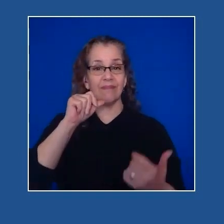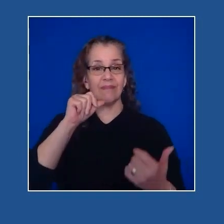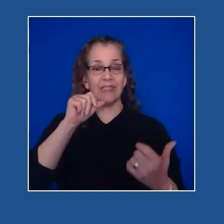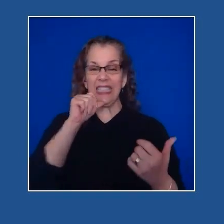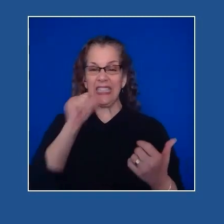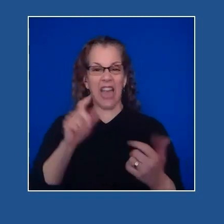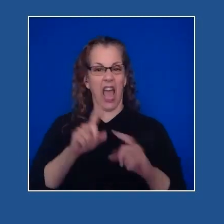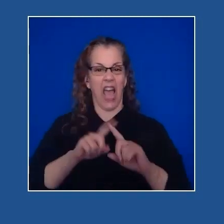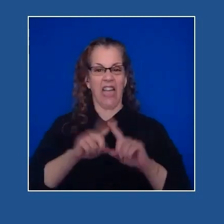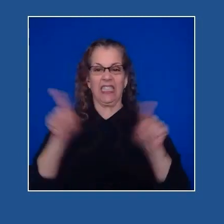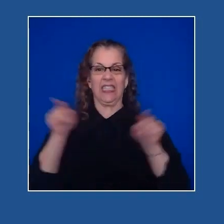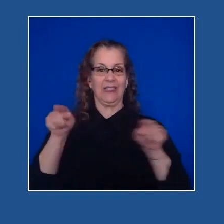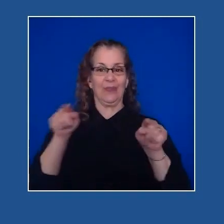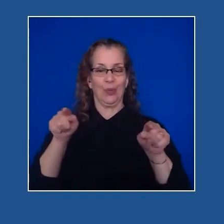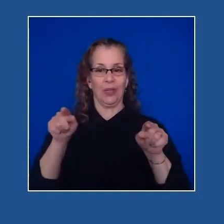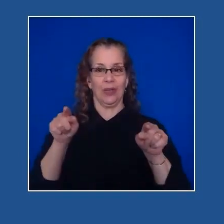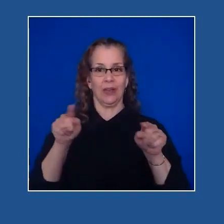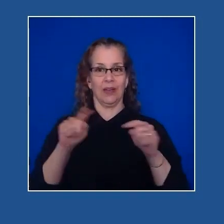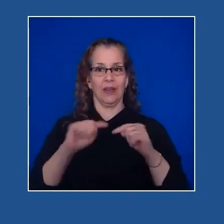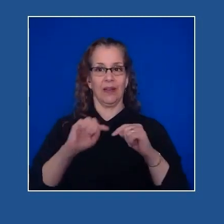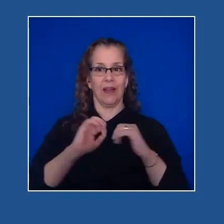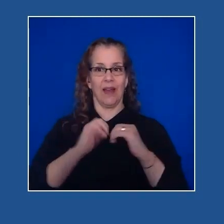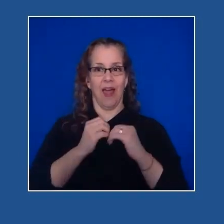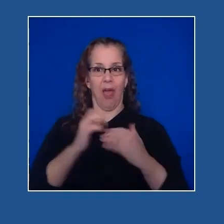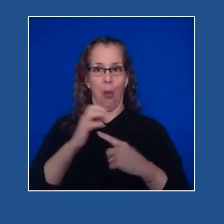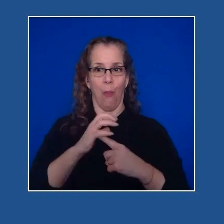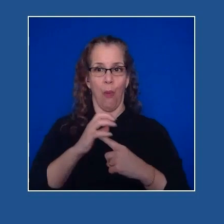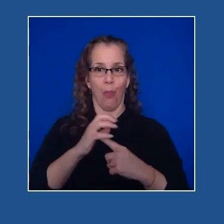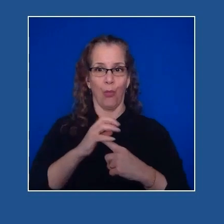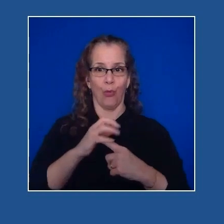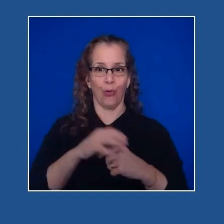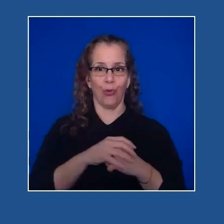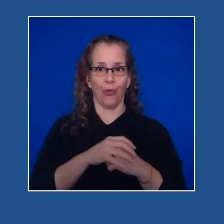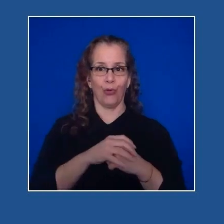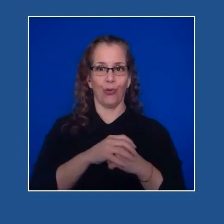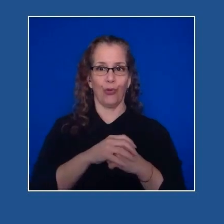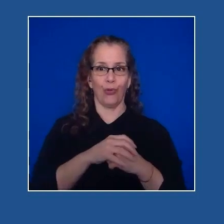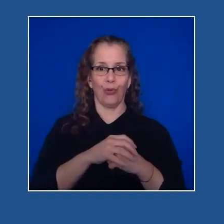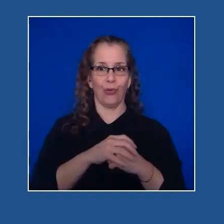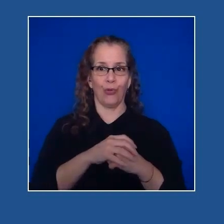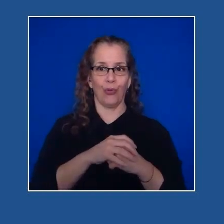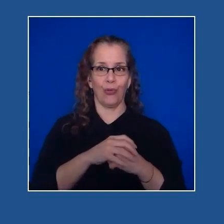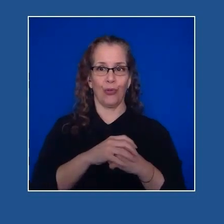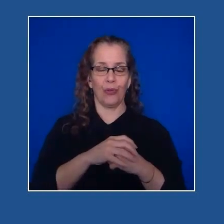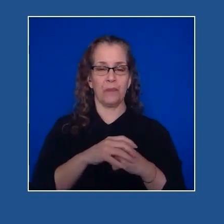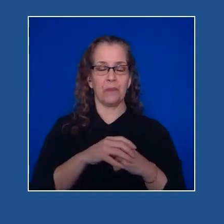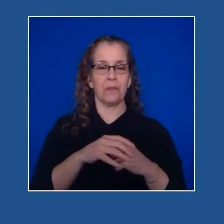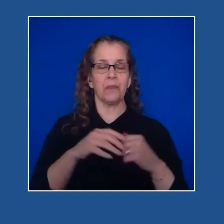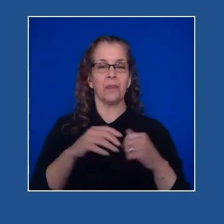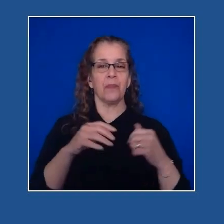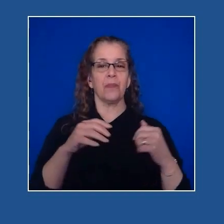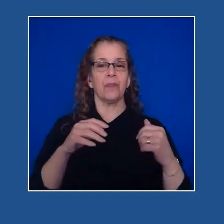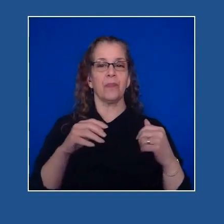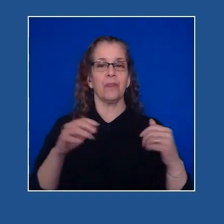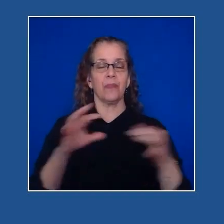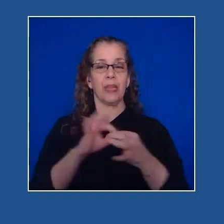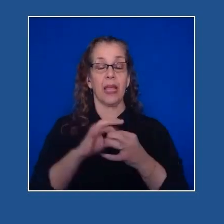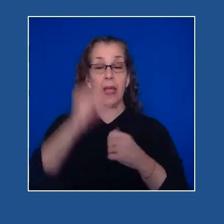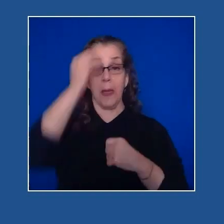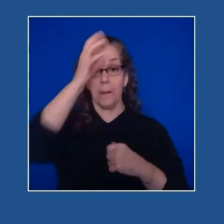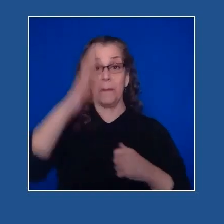So overall, what we can say and what we can see is that men are growingly being diagnosed with